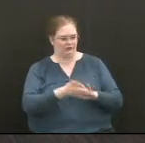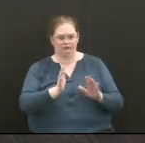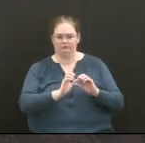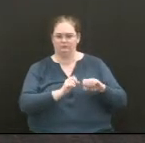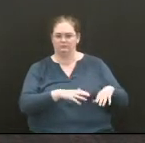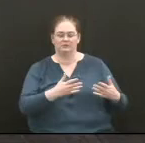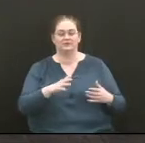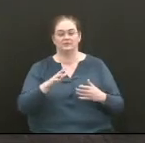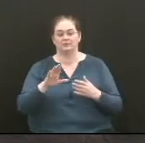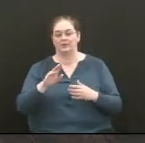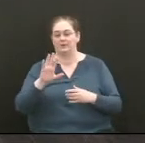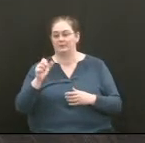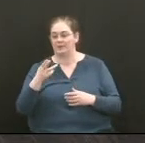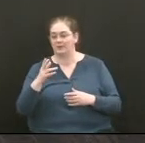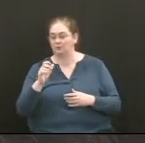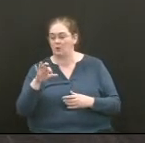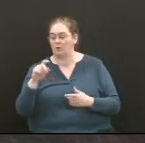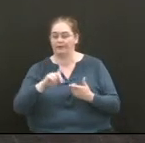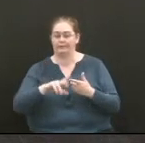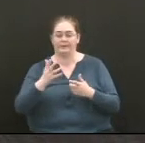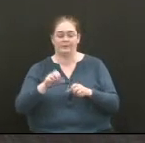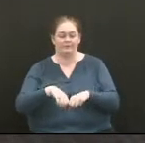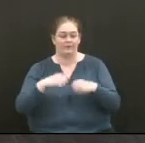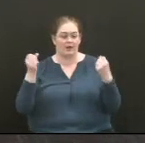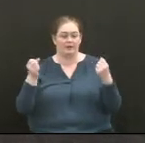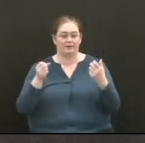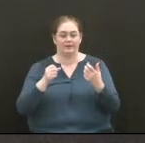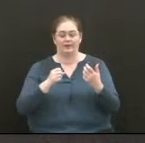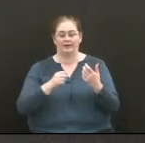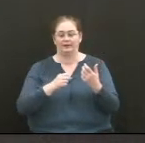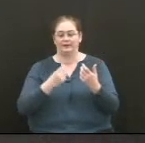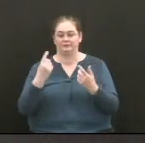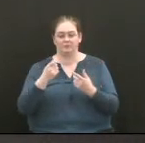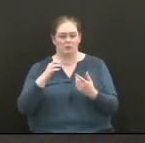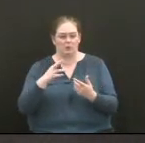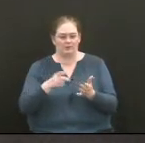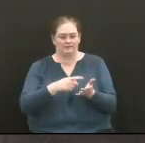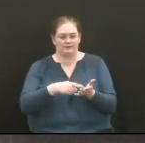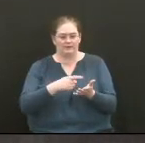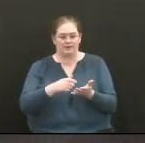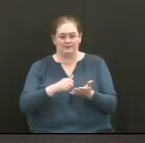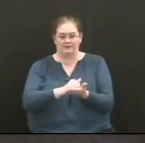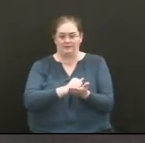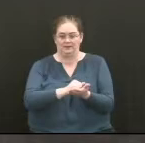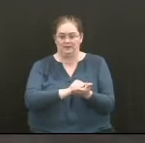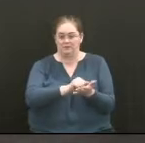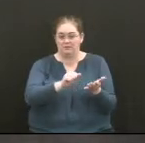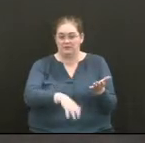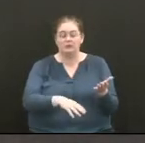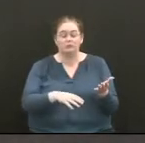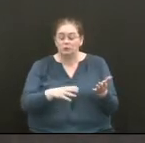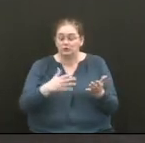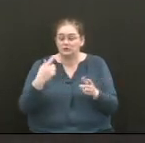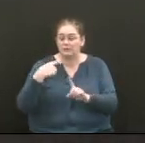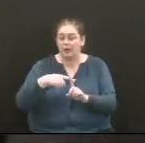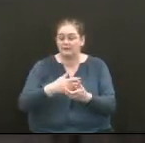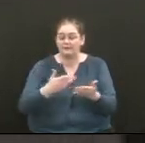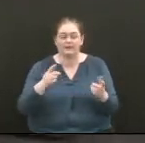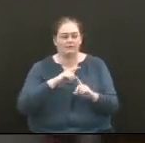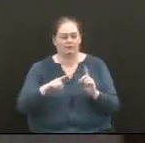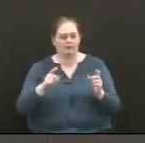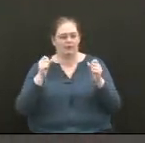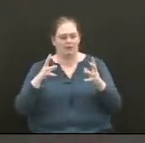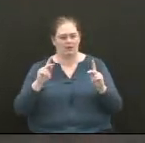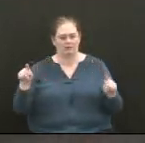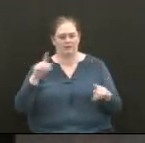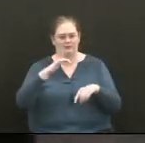bench warrant, sometimes people violate their files, or sometimes even they have to be expunged, which is a positive thing. But a lot of people